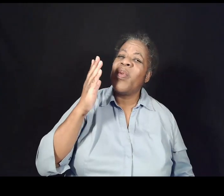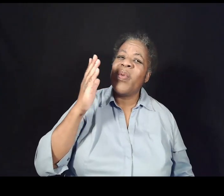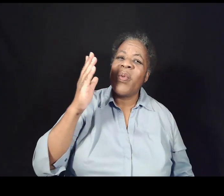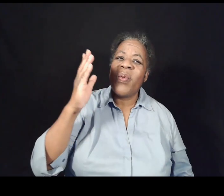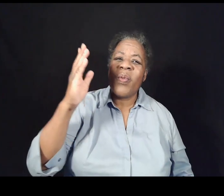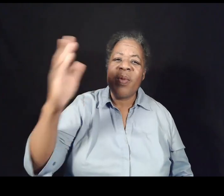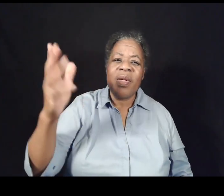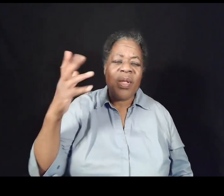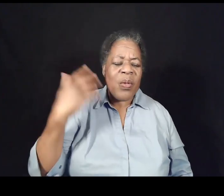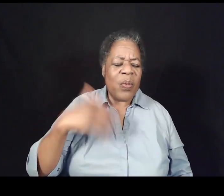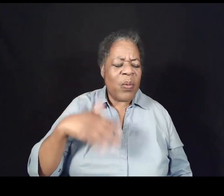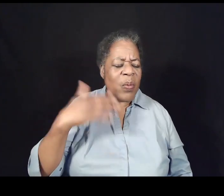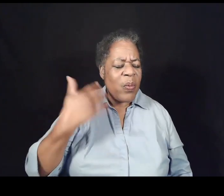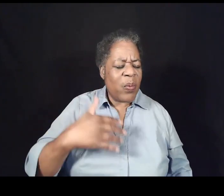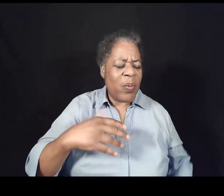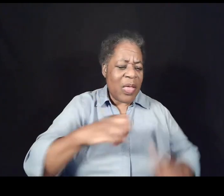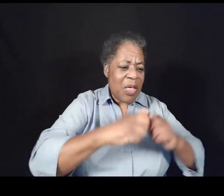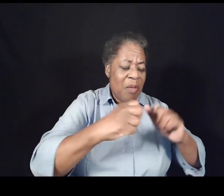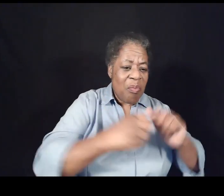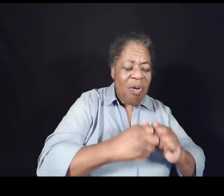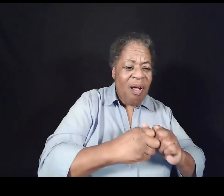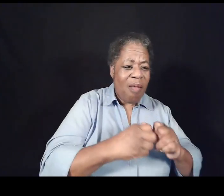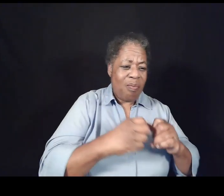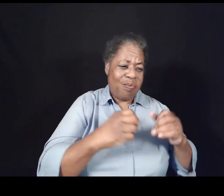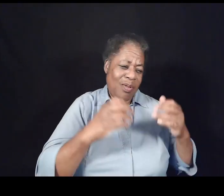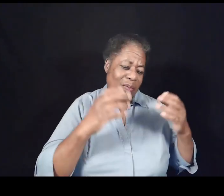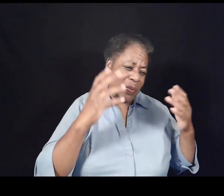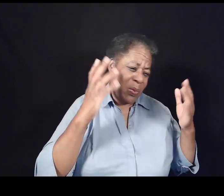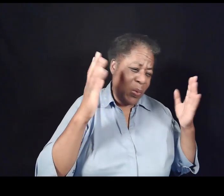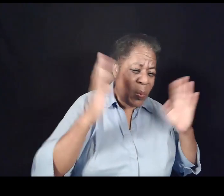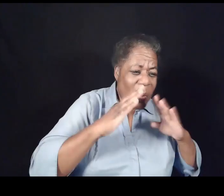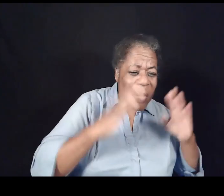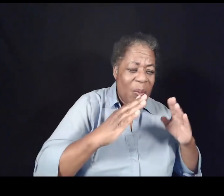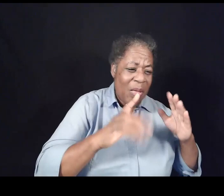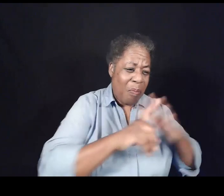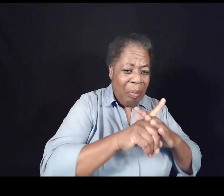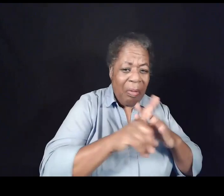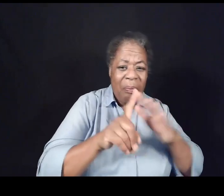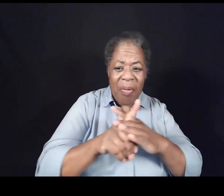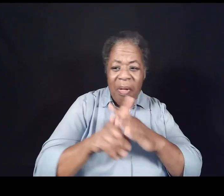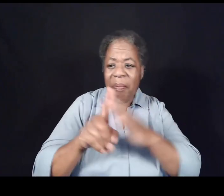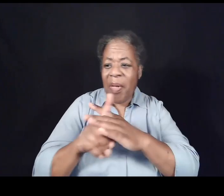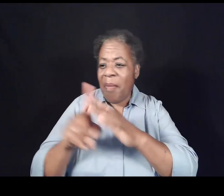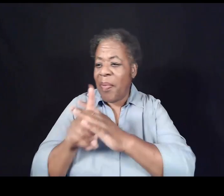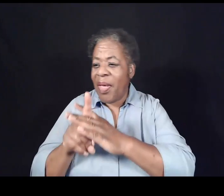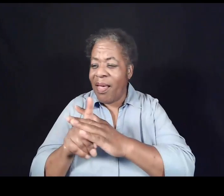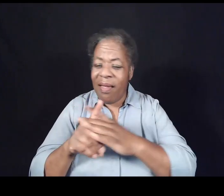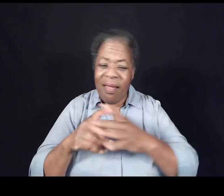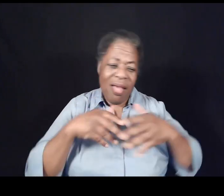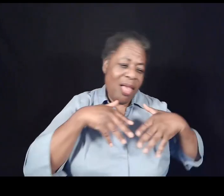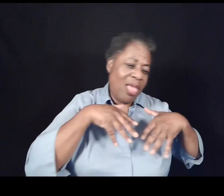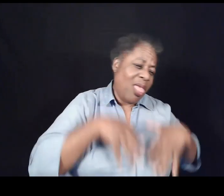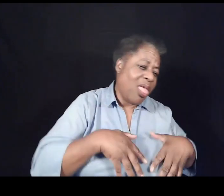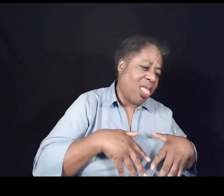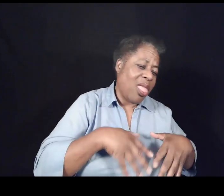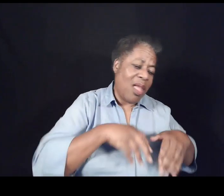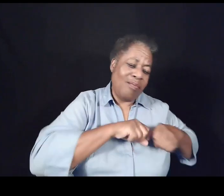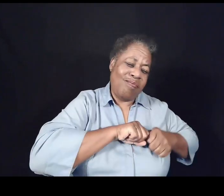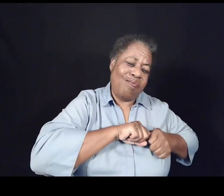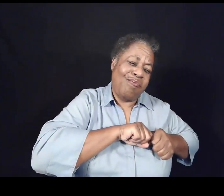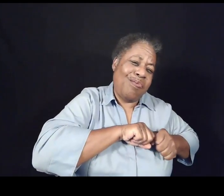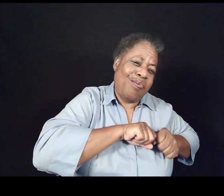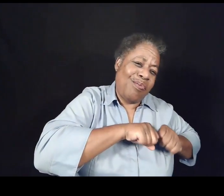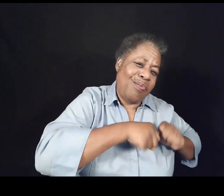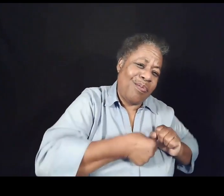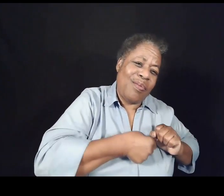You have led me through the fire, and in darkest nights,